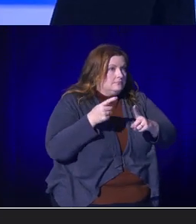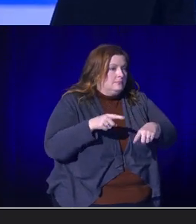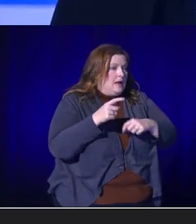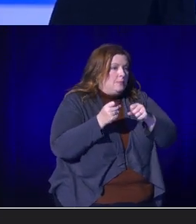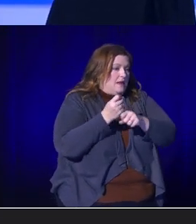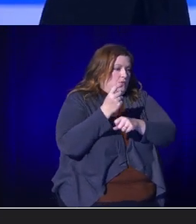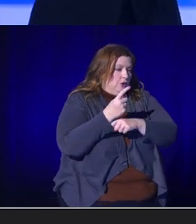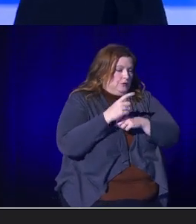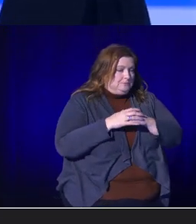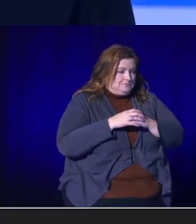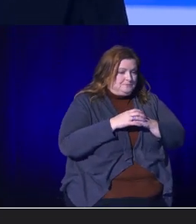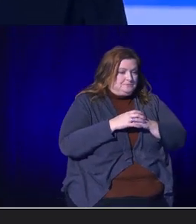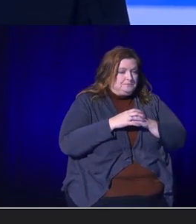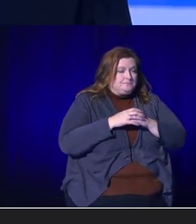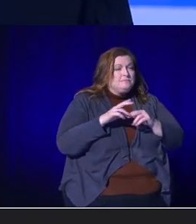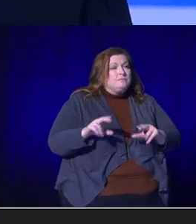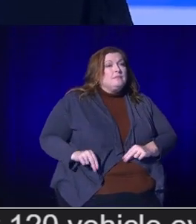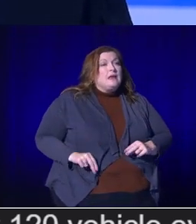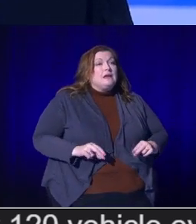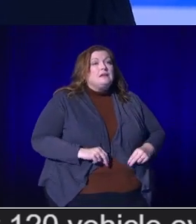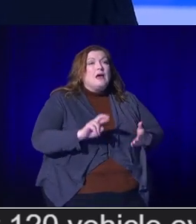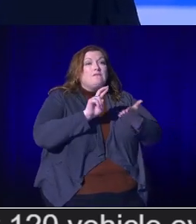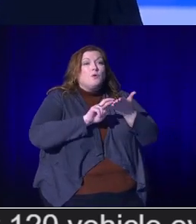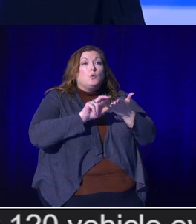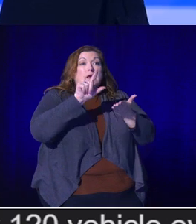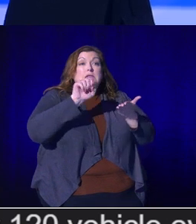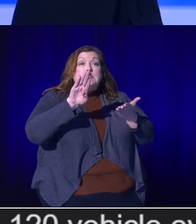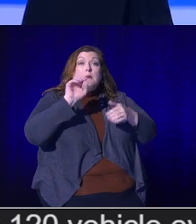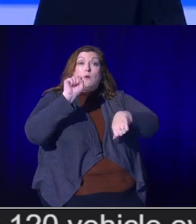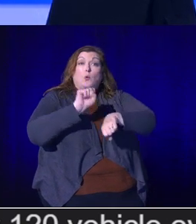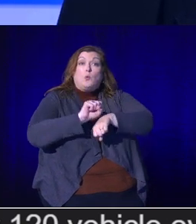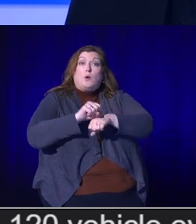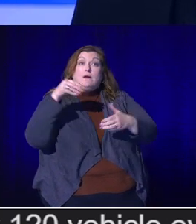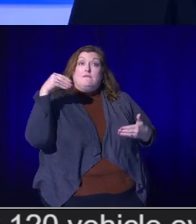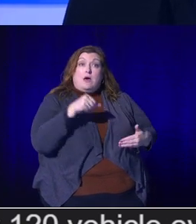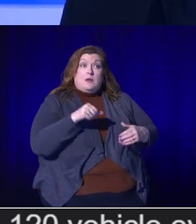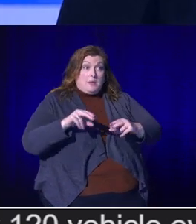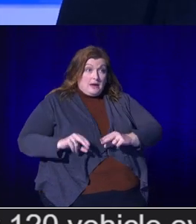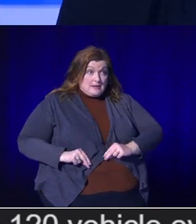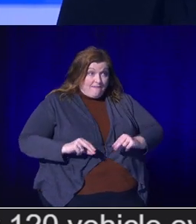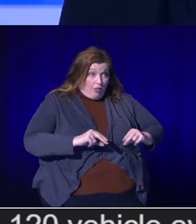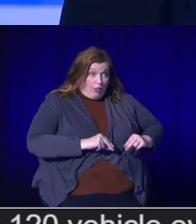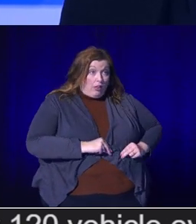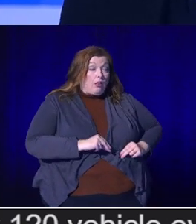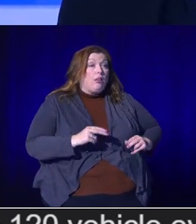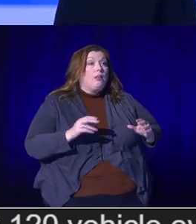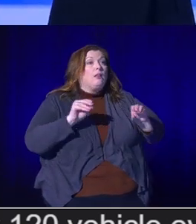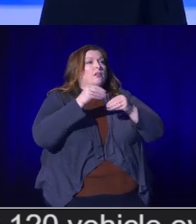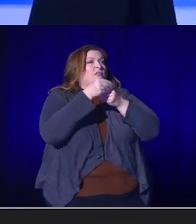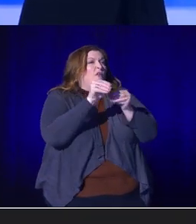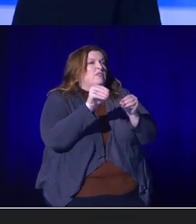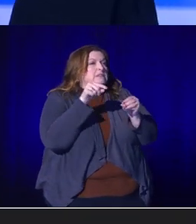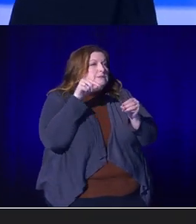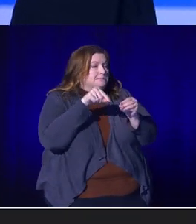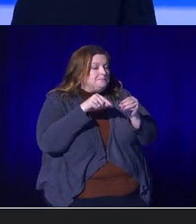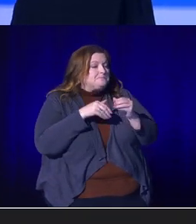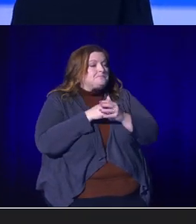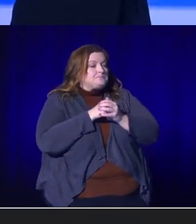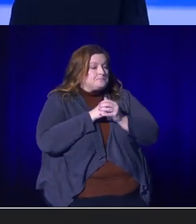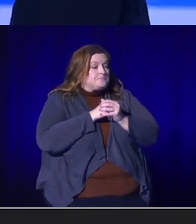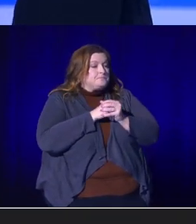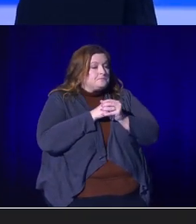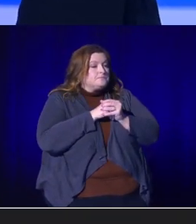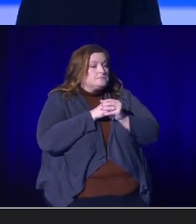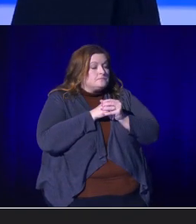Okay, so at the Naval Research Lab, this work was funded by the Naval Research, Office of Naval Research. We were